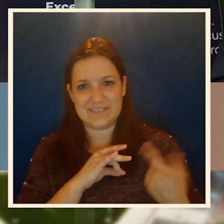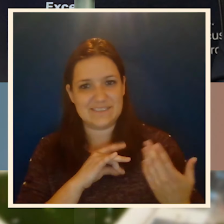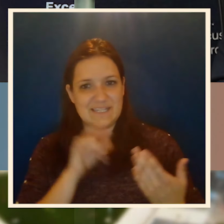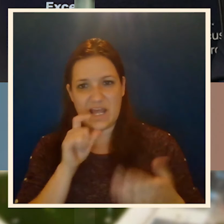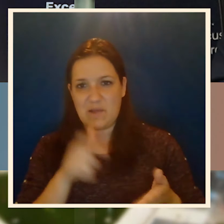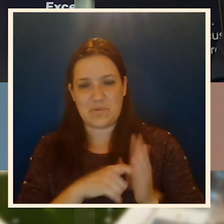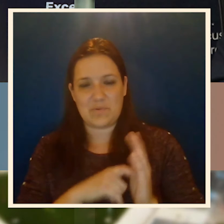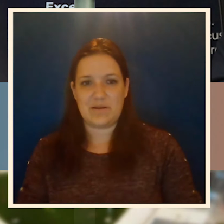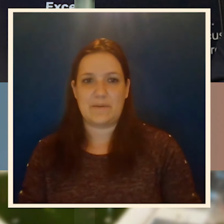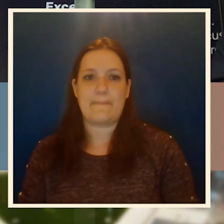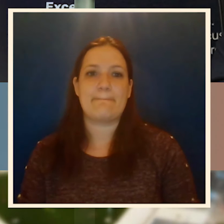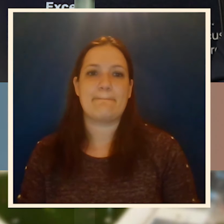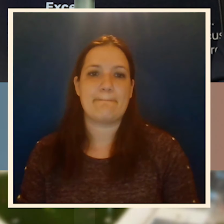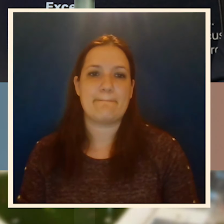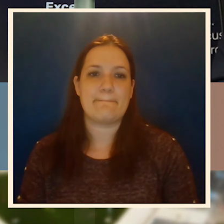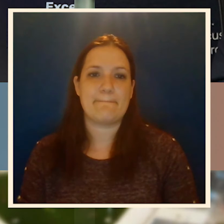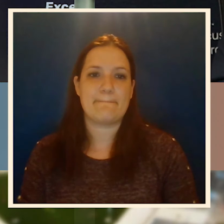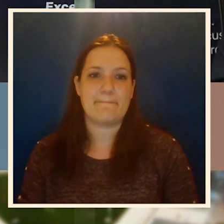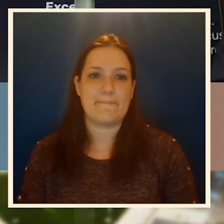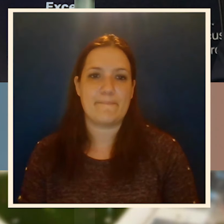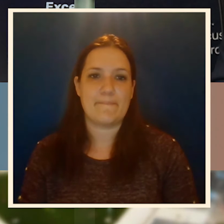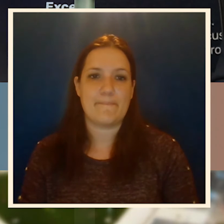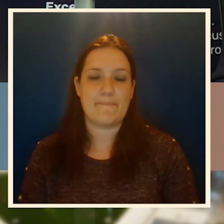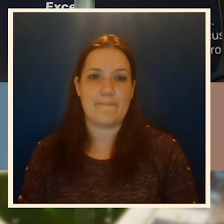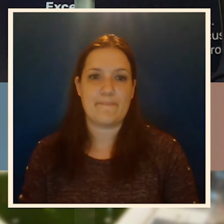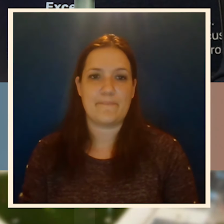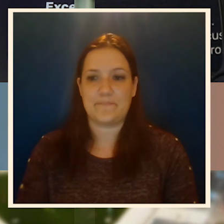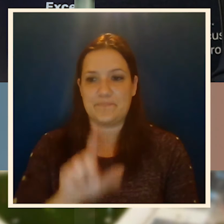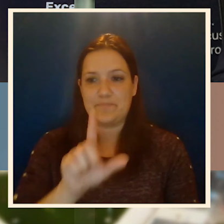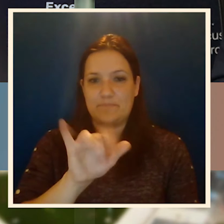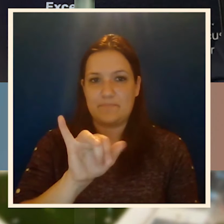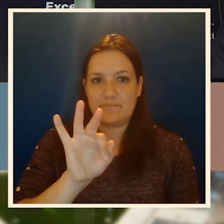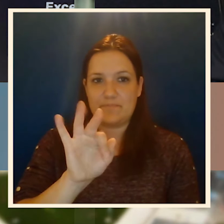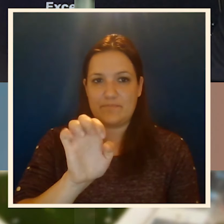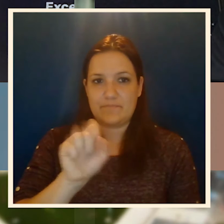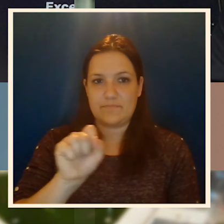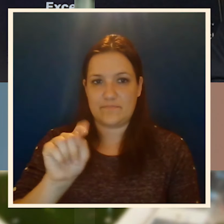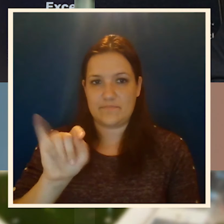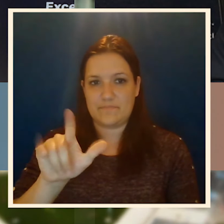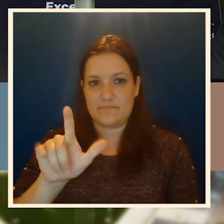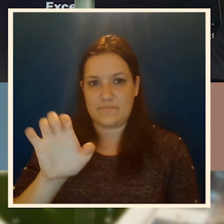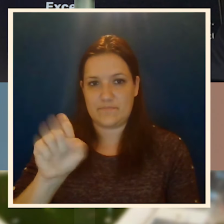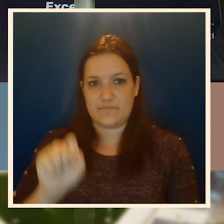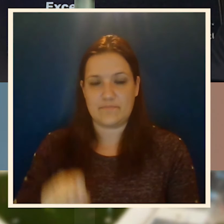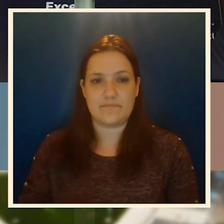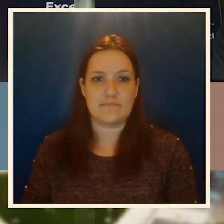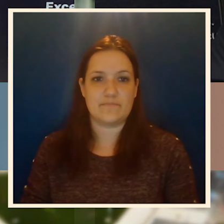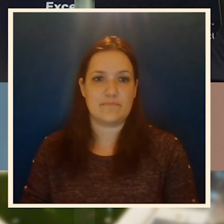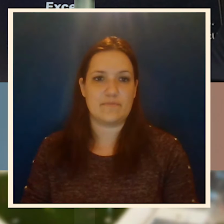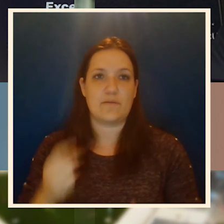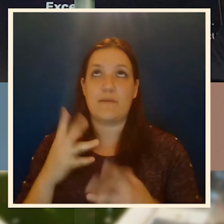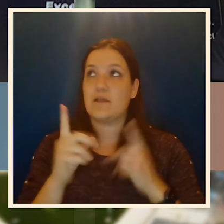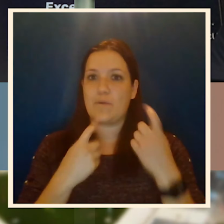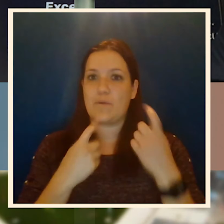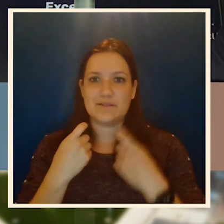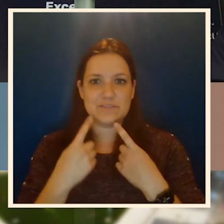point. Okay, thank you. Okay, lifestyles. We always receive questions about lifestyles because so many of